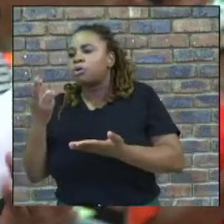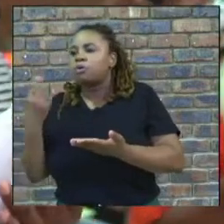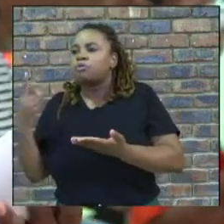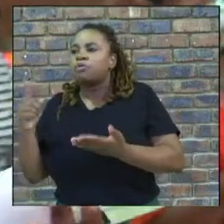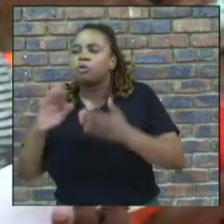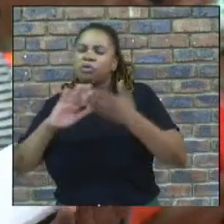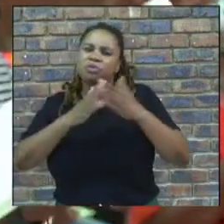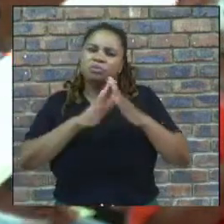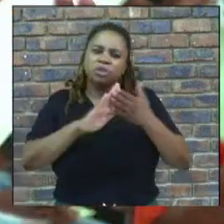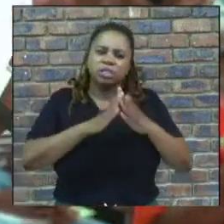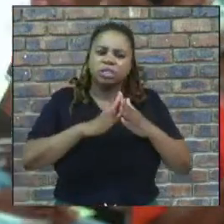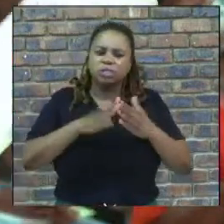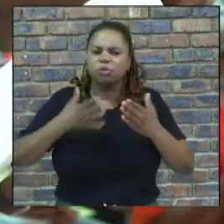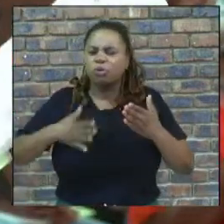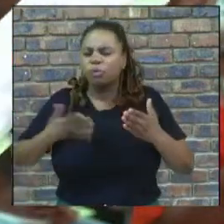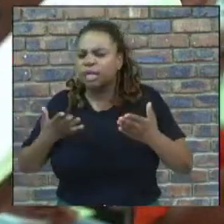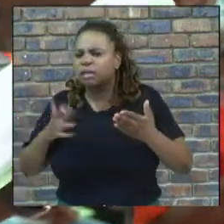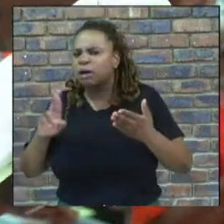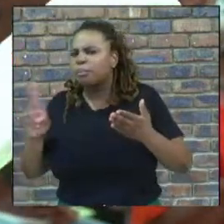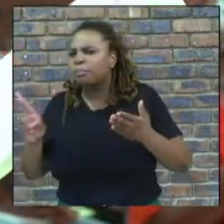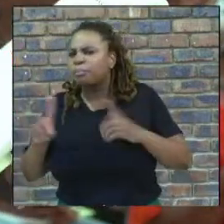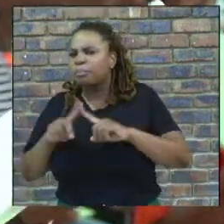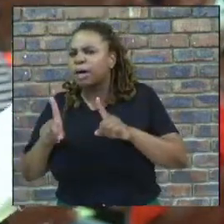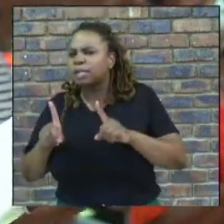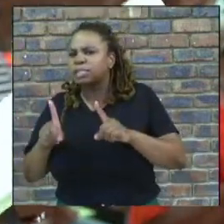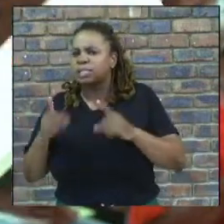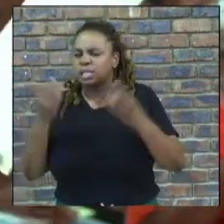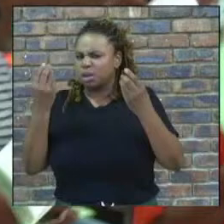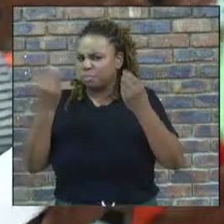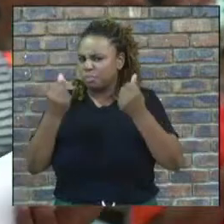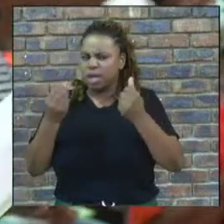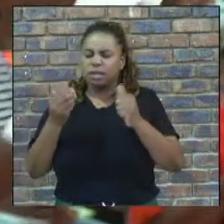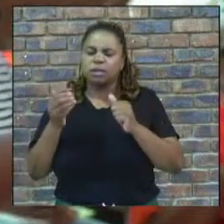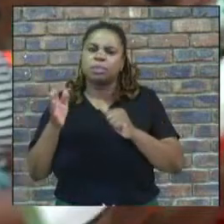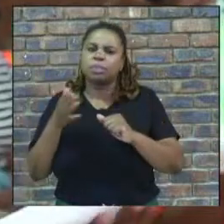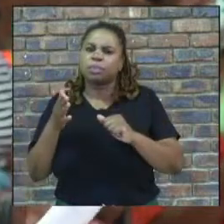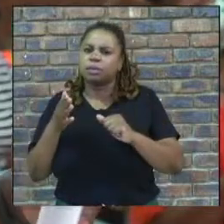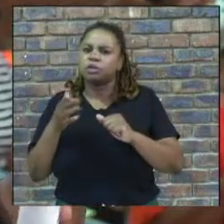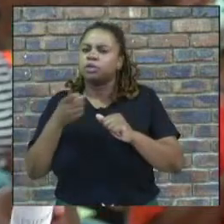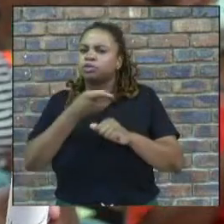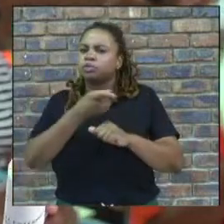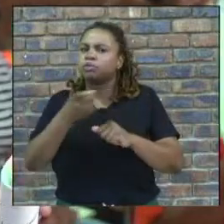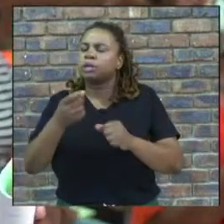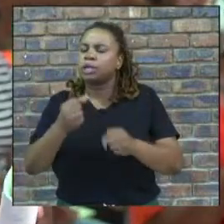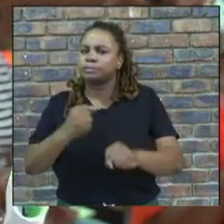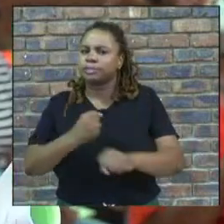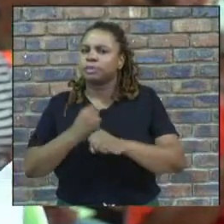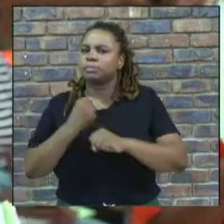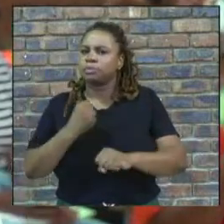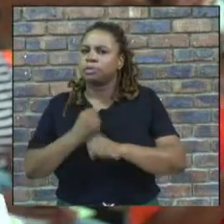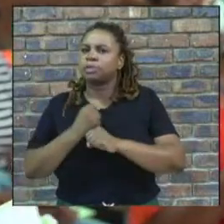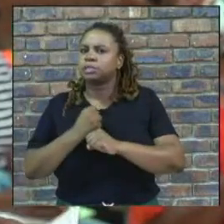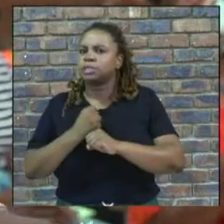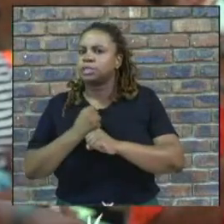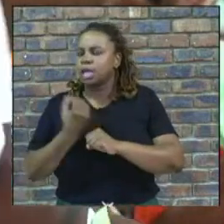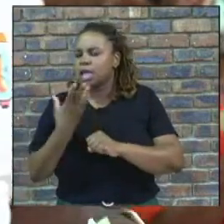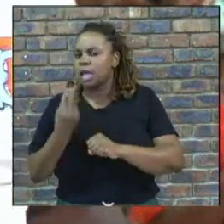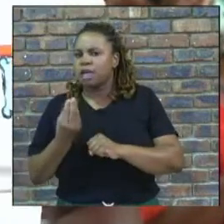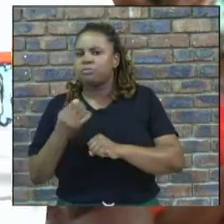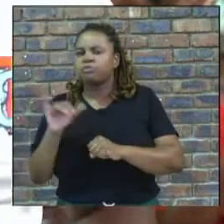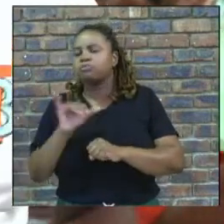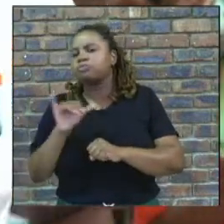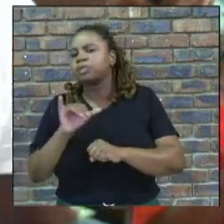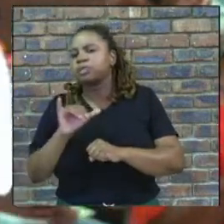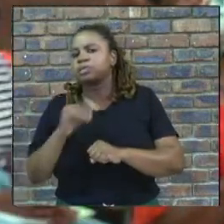be closer? And what kind of support will we kind of ring fence for them to be able to have access? Thank